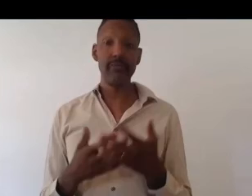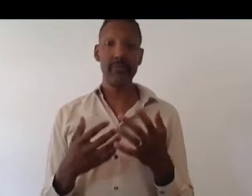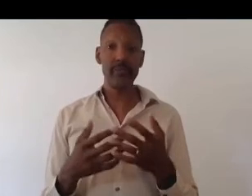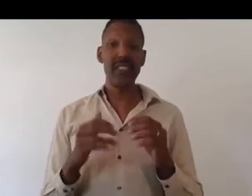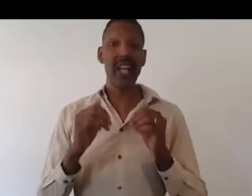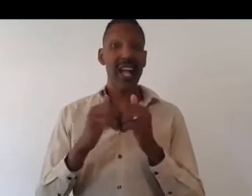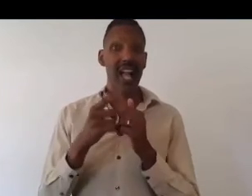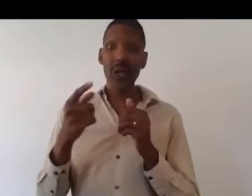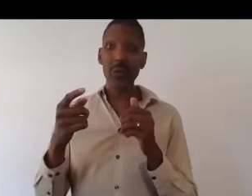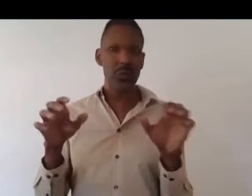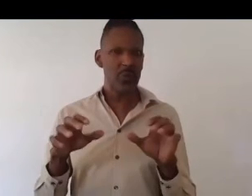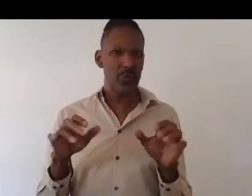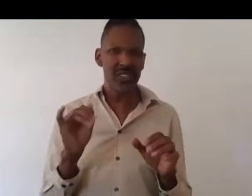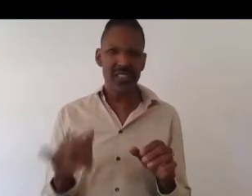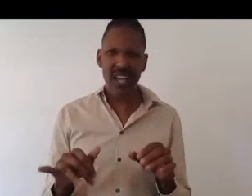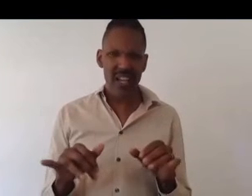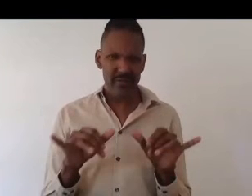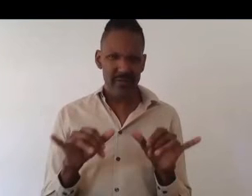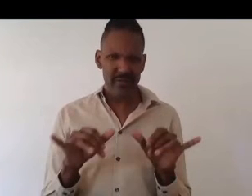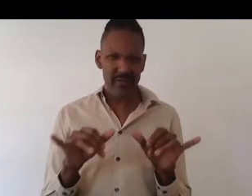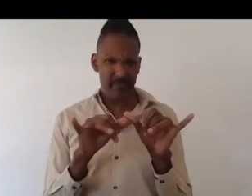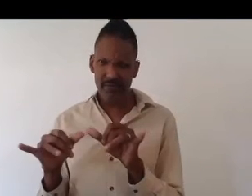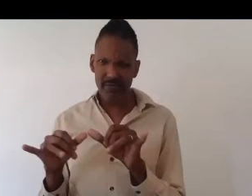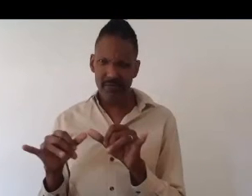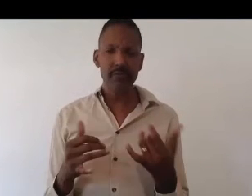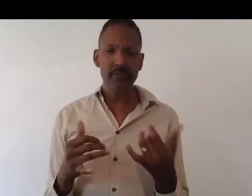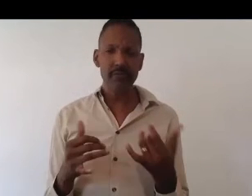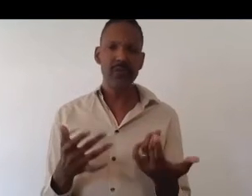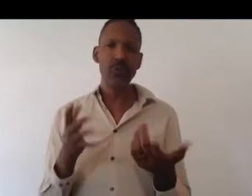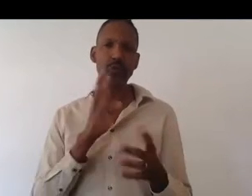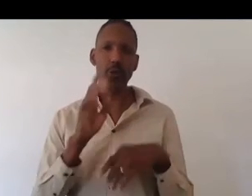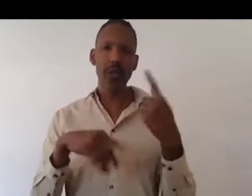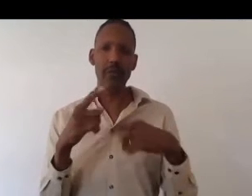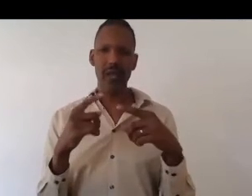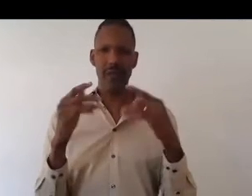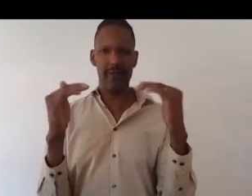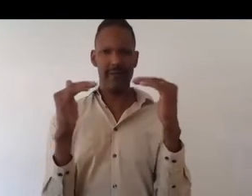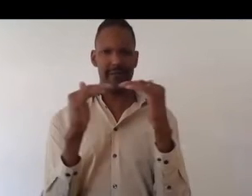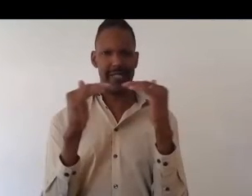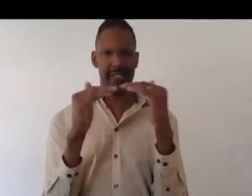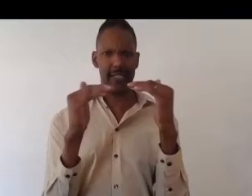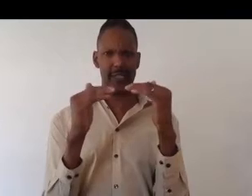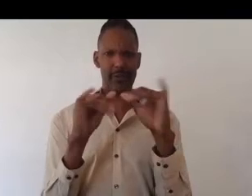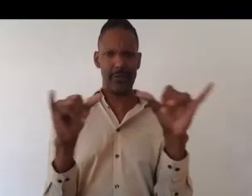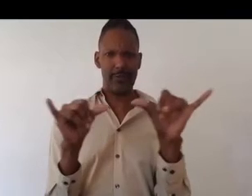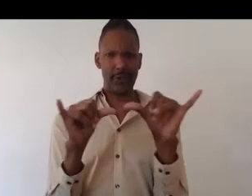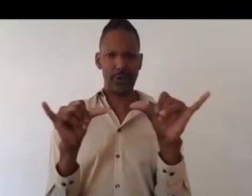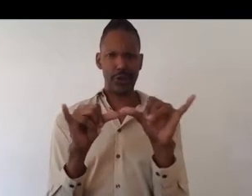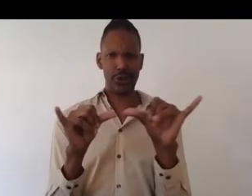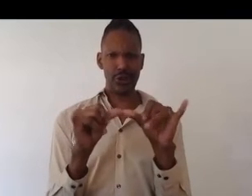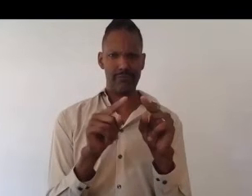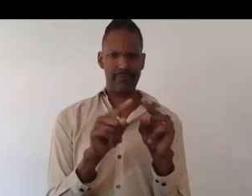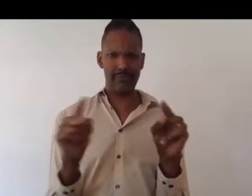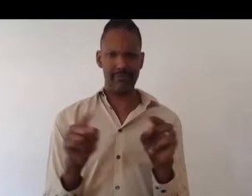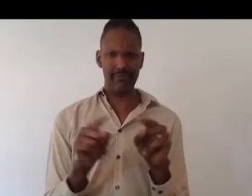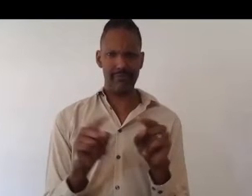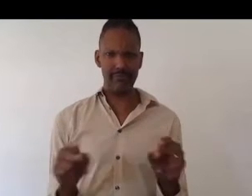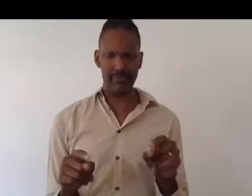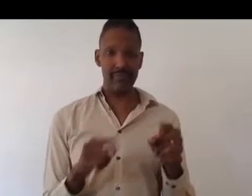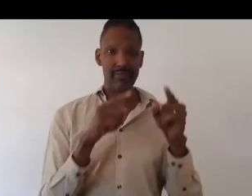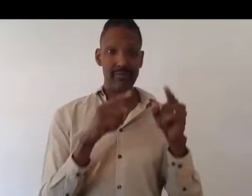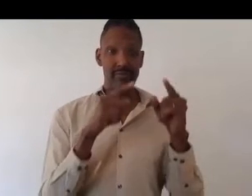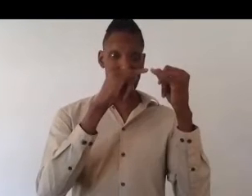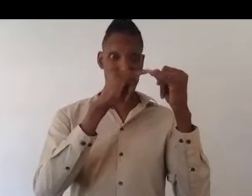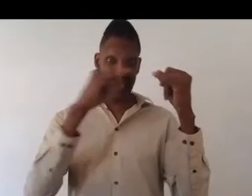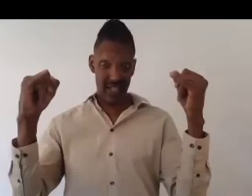lengths? Well, we can learn how to do that. We can learn that fair length measurement requires that if we're going to compare two